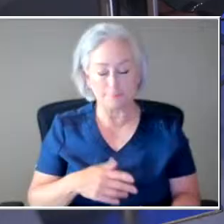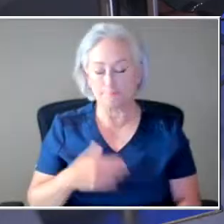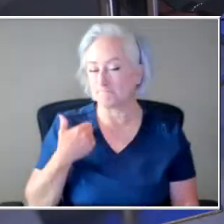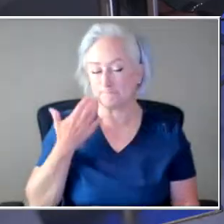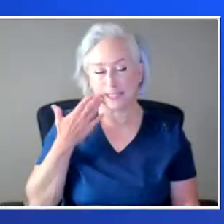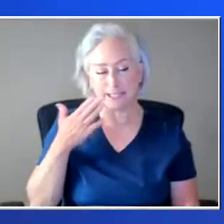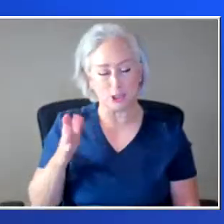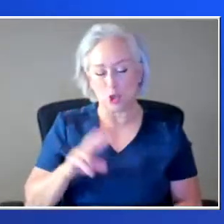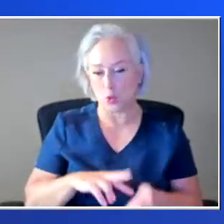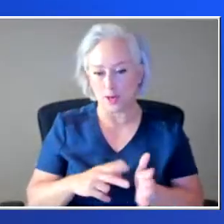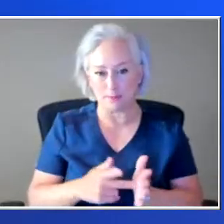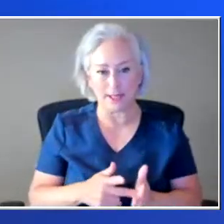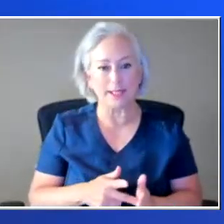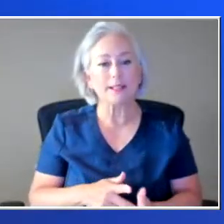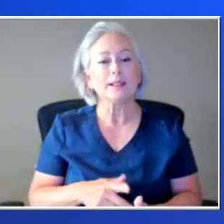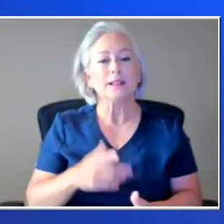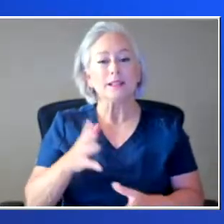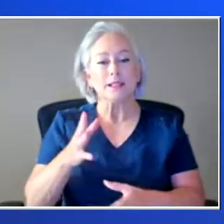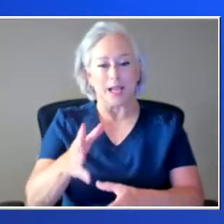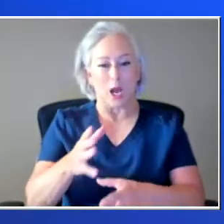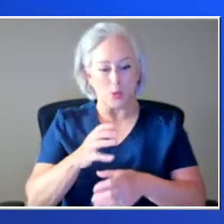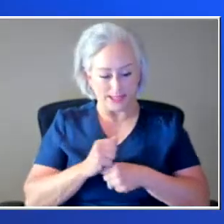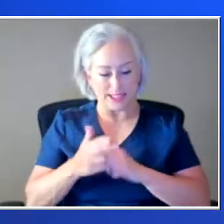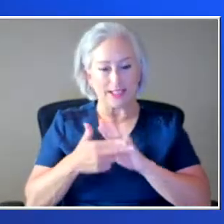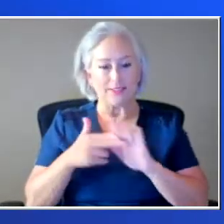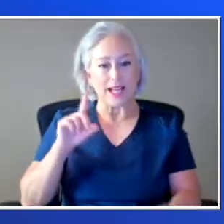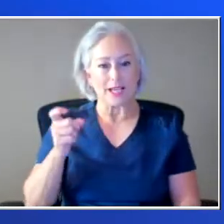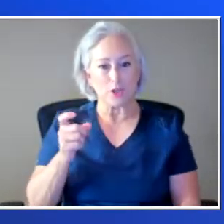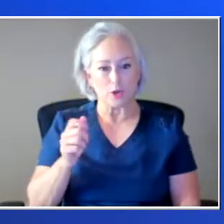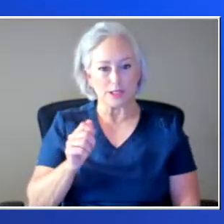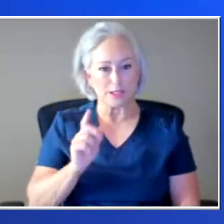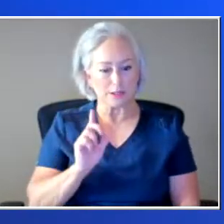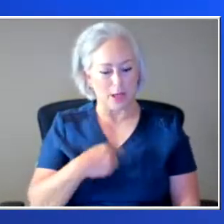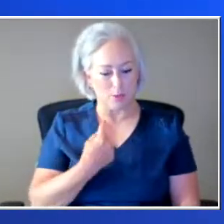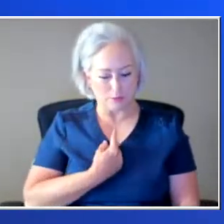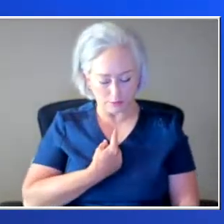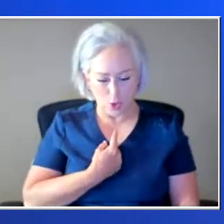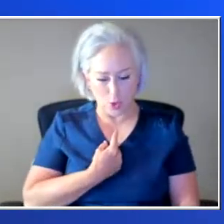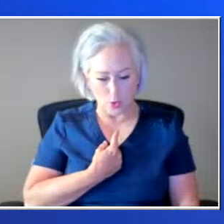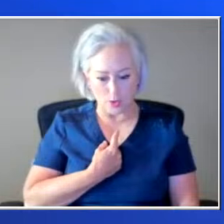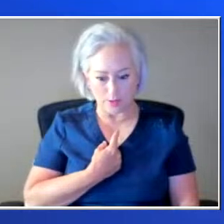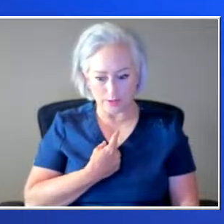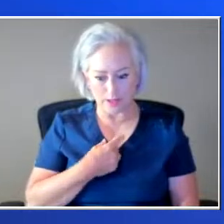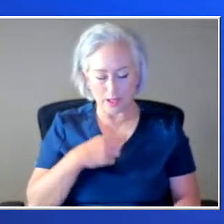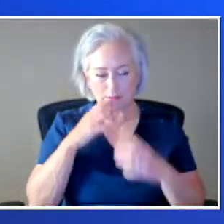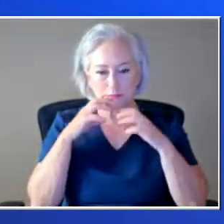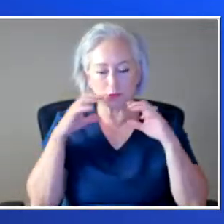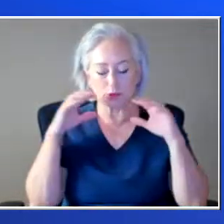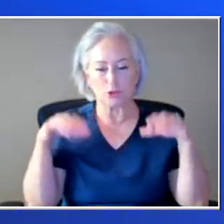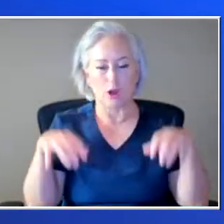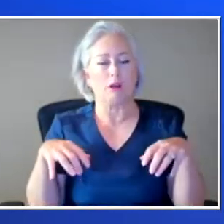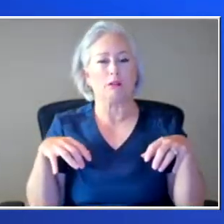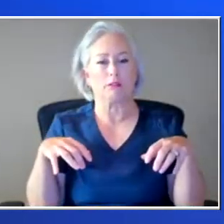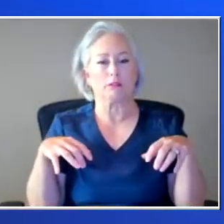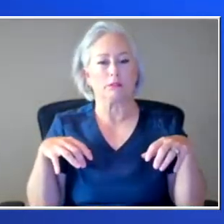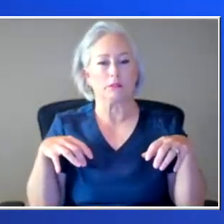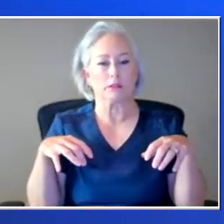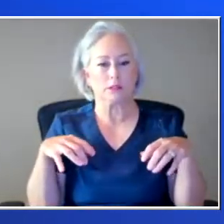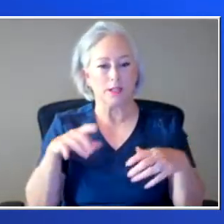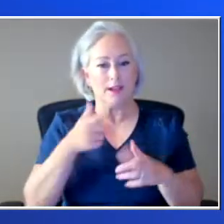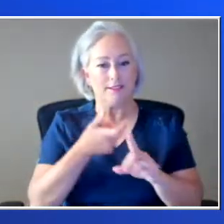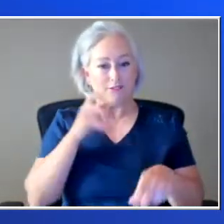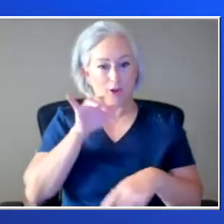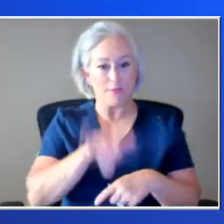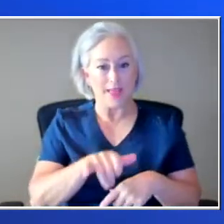by myself when I got my diagnosis, and I was pretty much traumatized because from there they took me to a